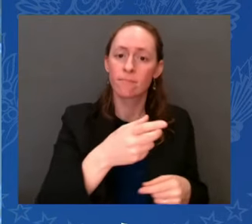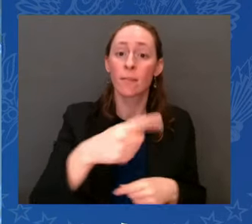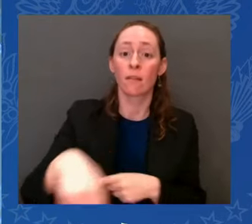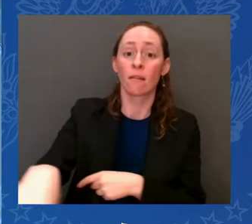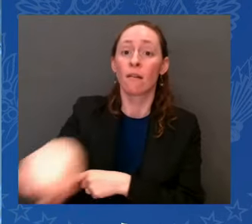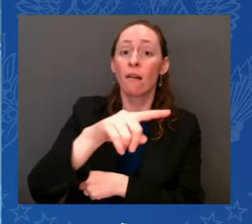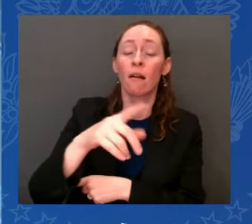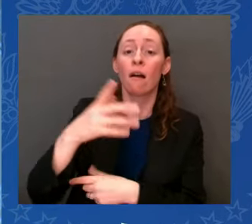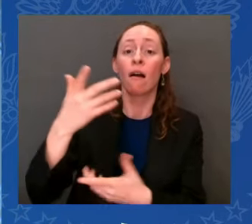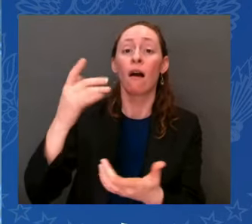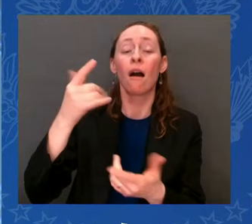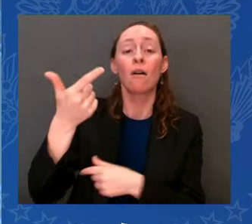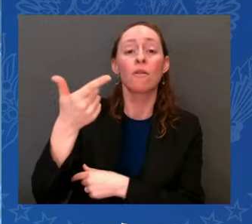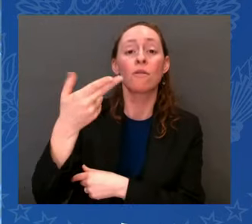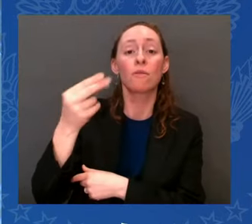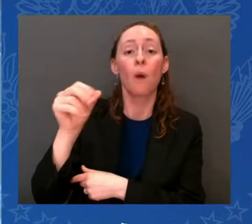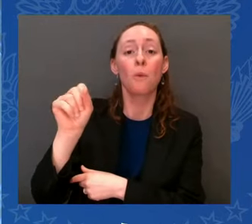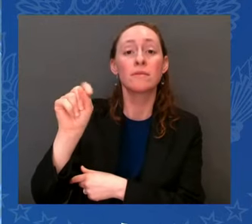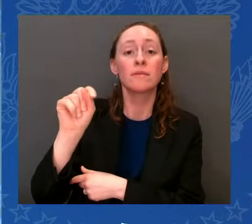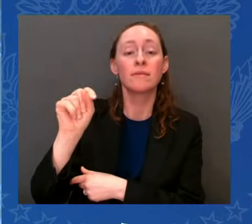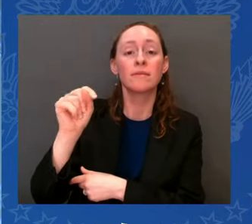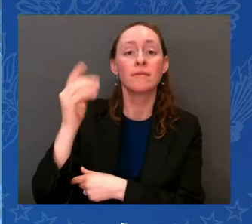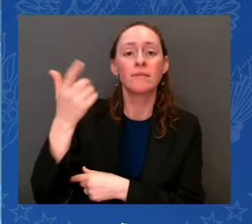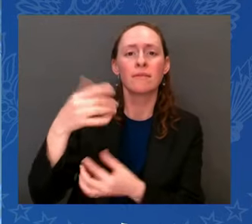you. Some of you know